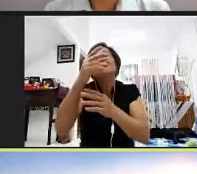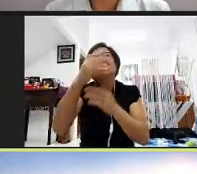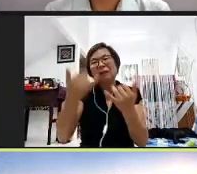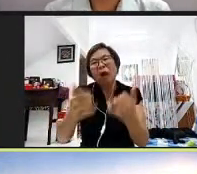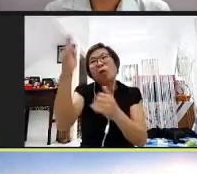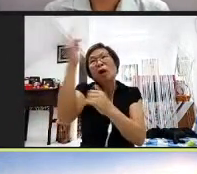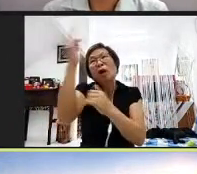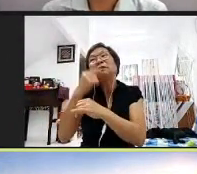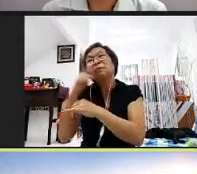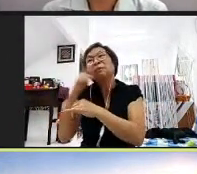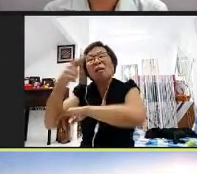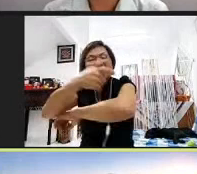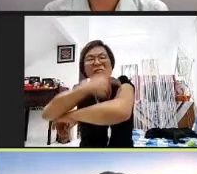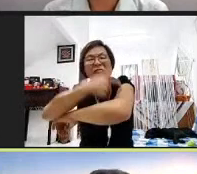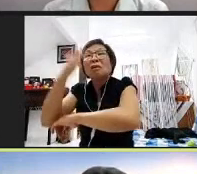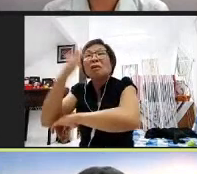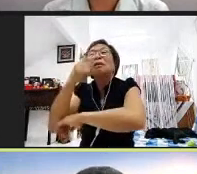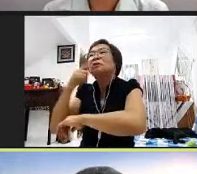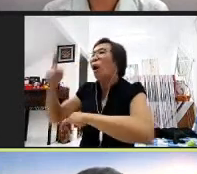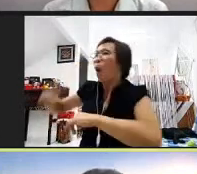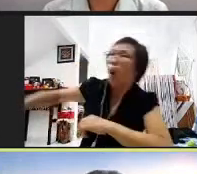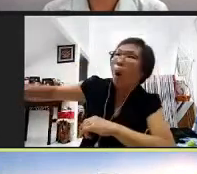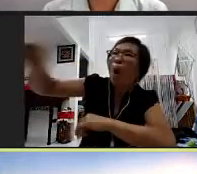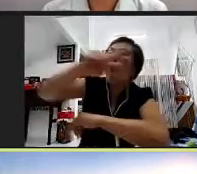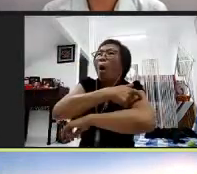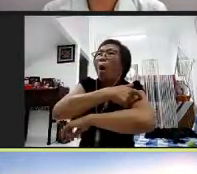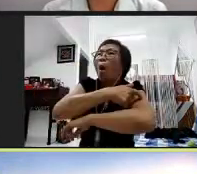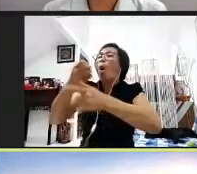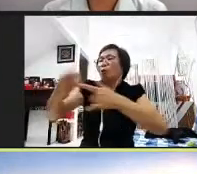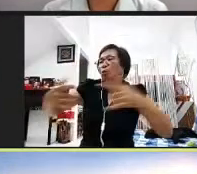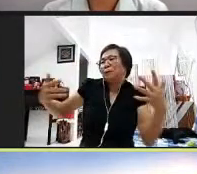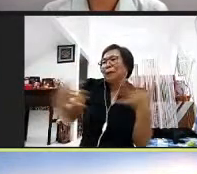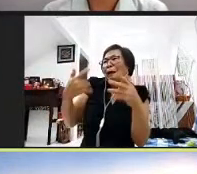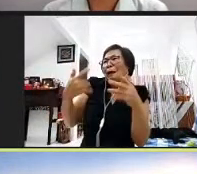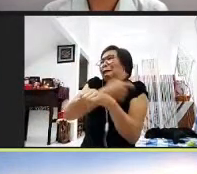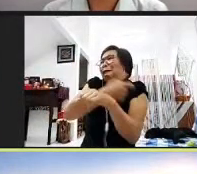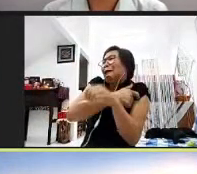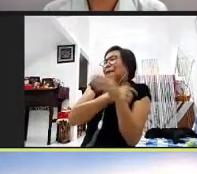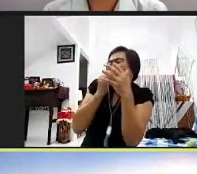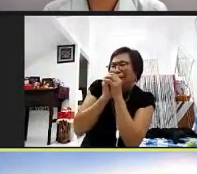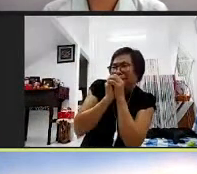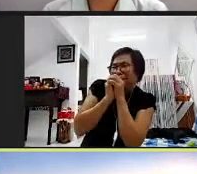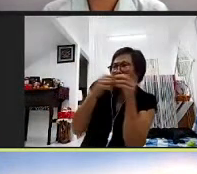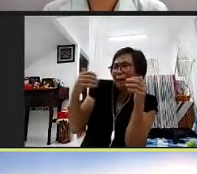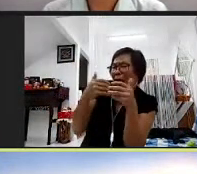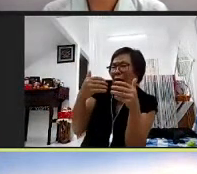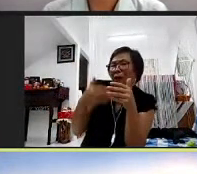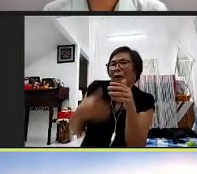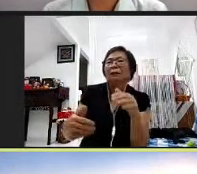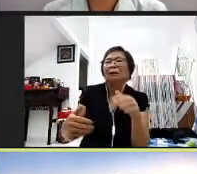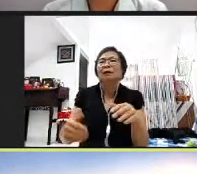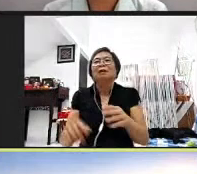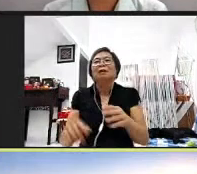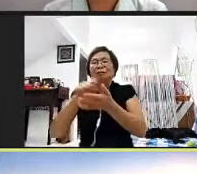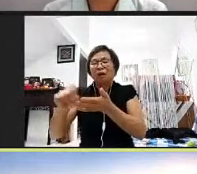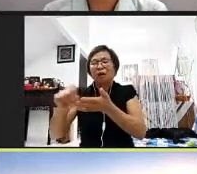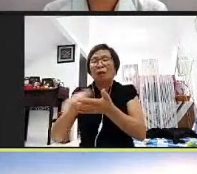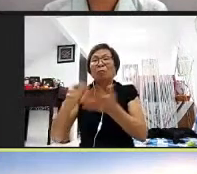go for vaccination, or you're more scared of vaccinations. Can you type yourself in the chat